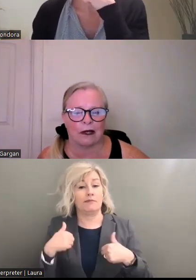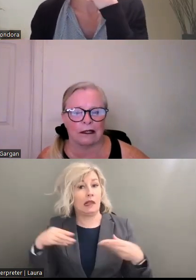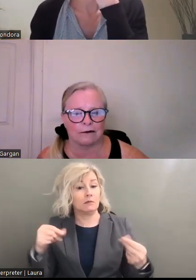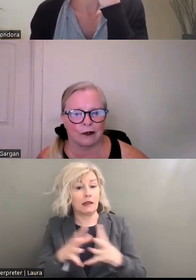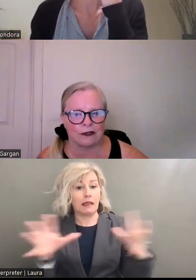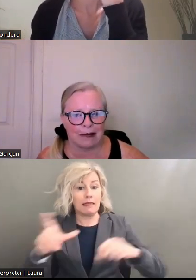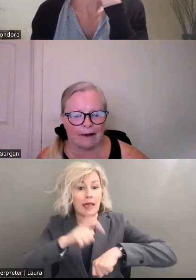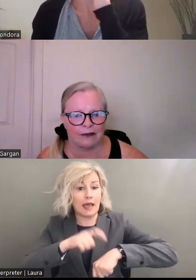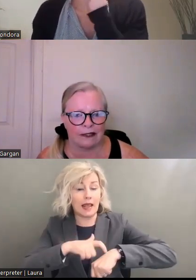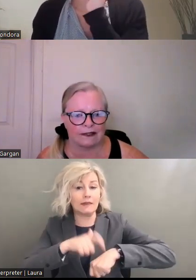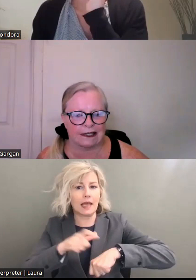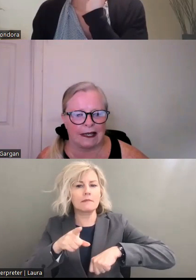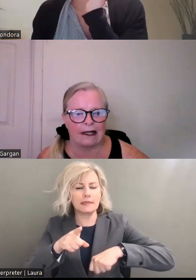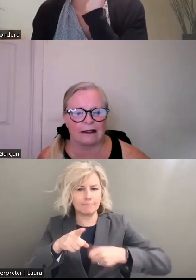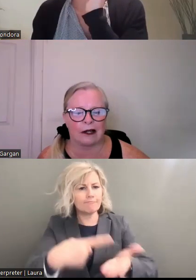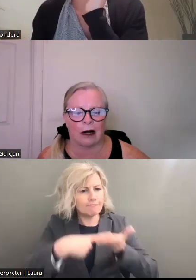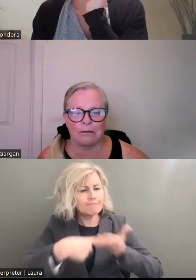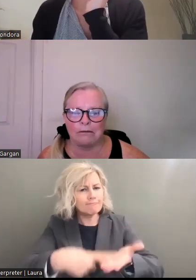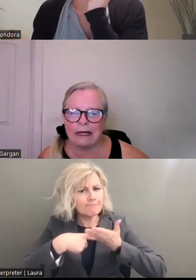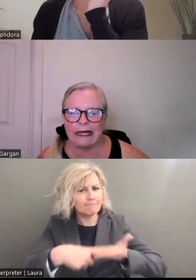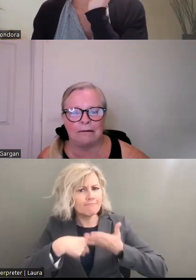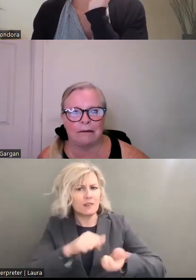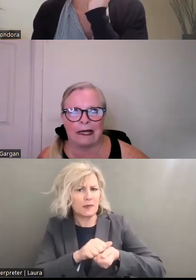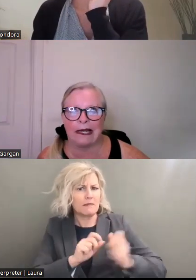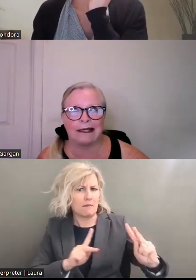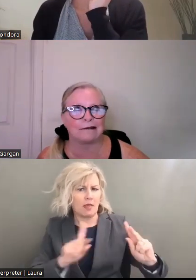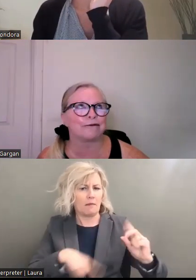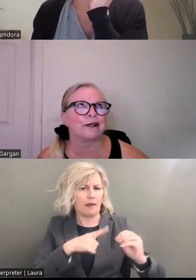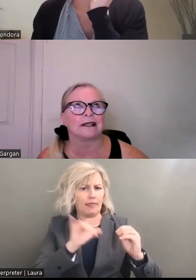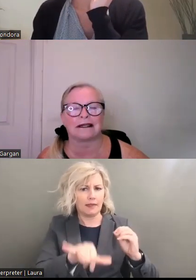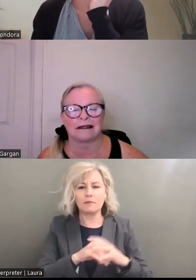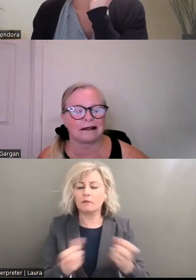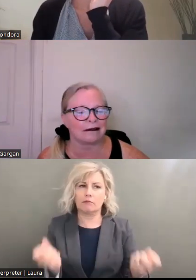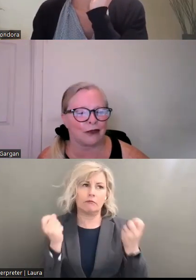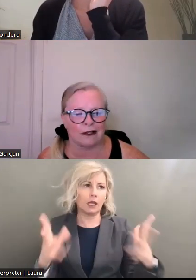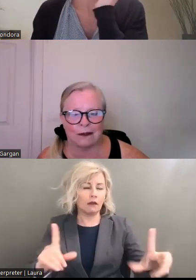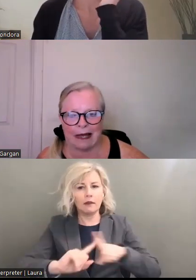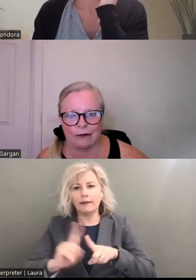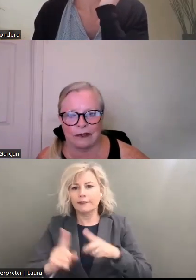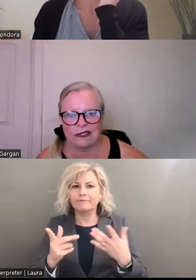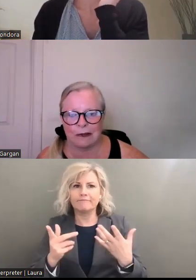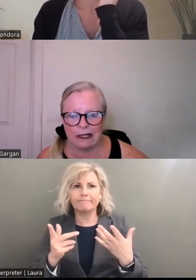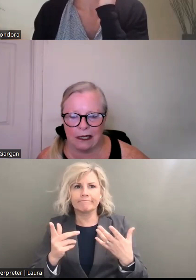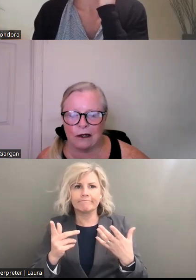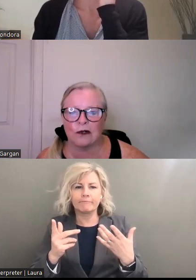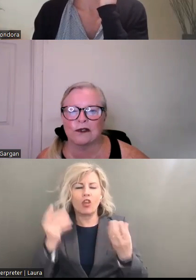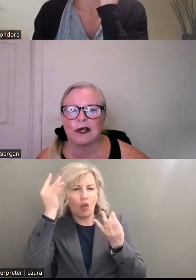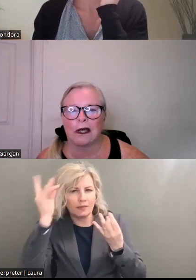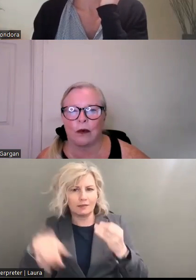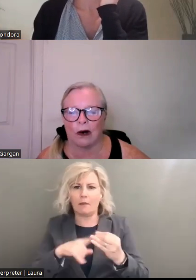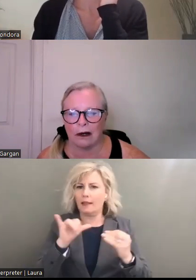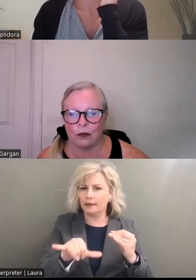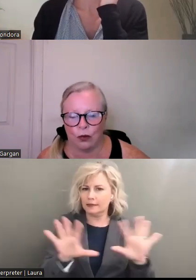time talking to folks about this. There are many, many different thoughts about this, but